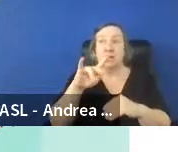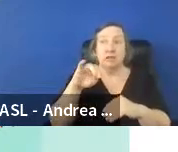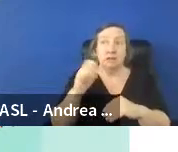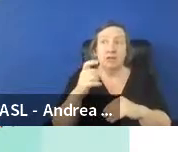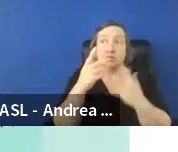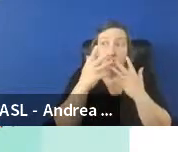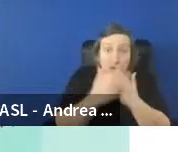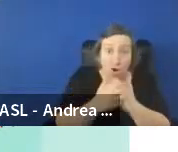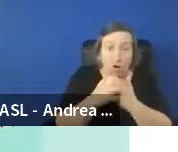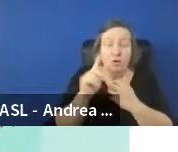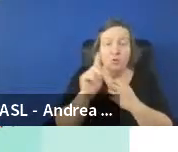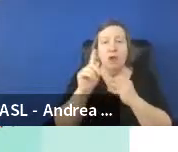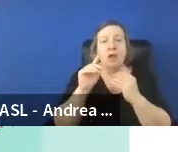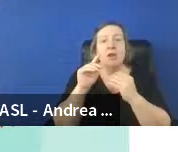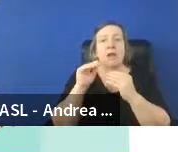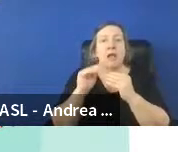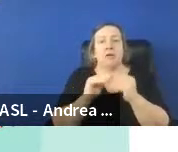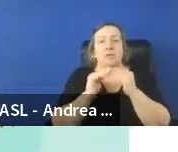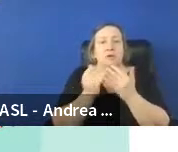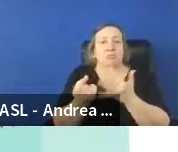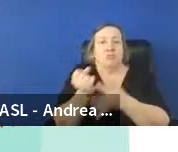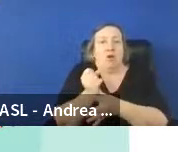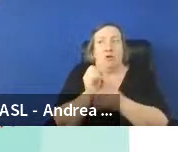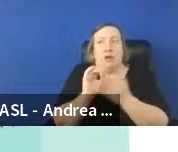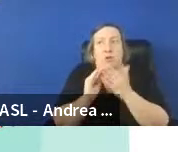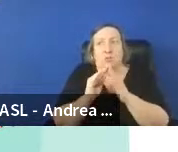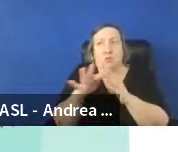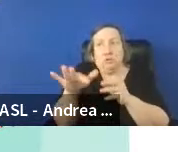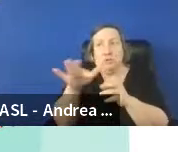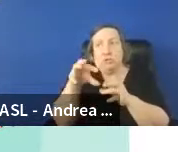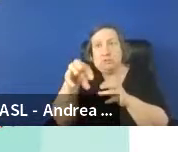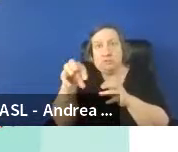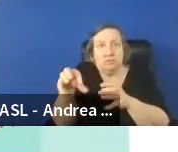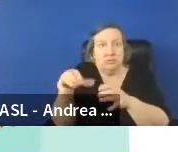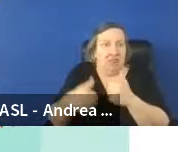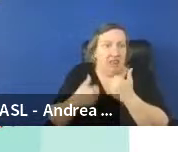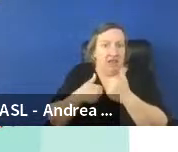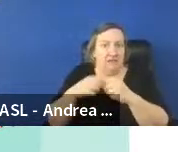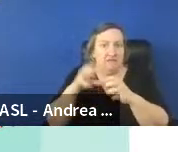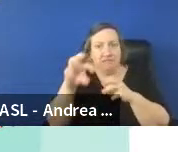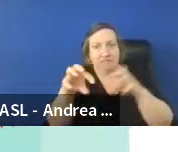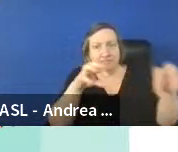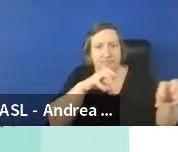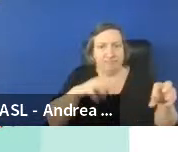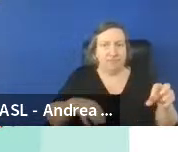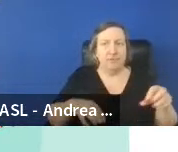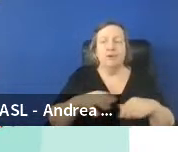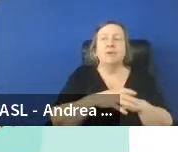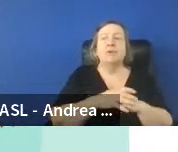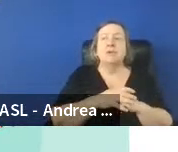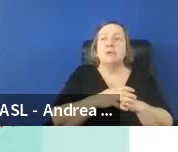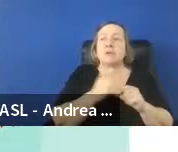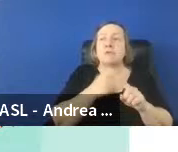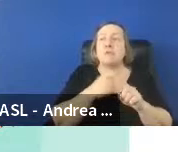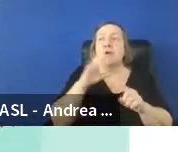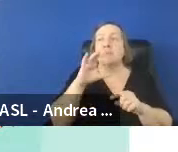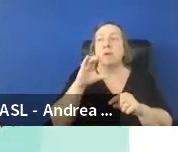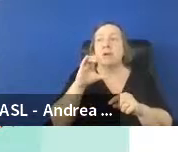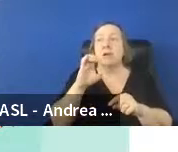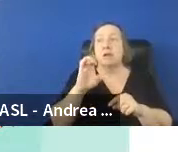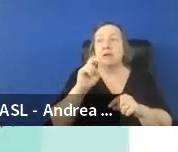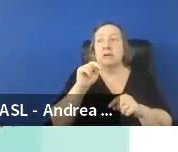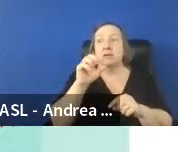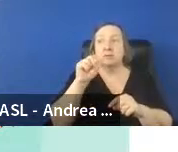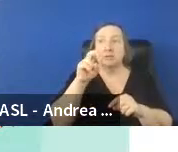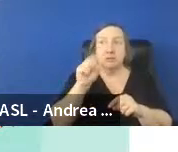our equity priority communities tend to be concentrated according to census data. So